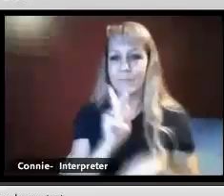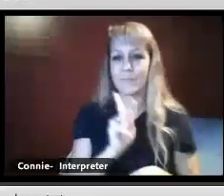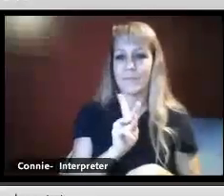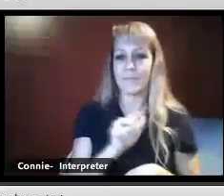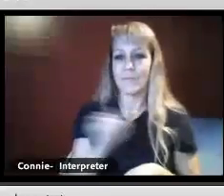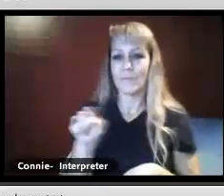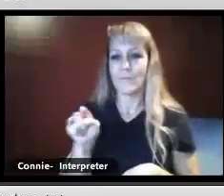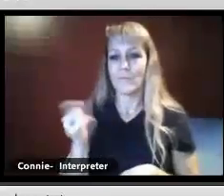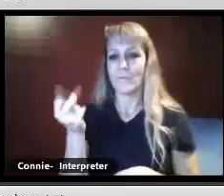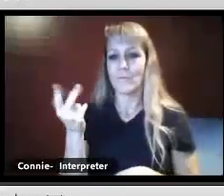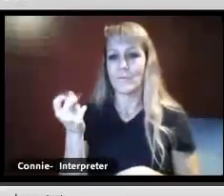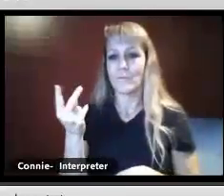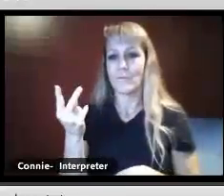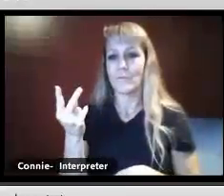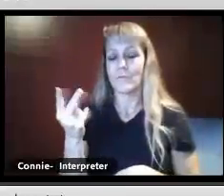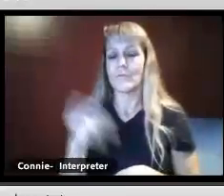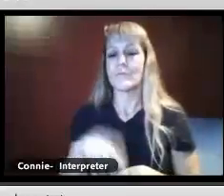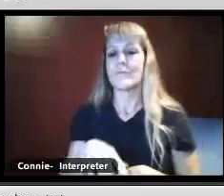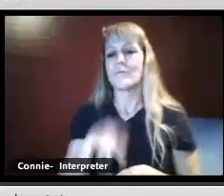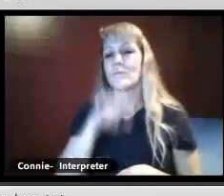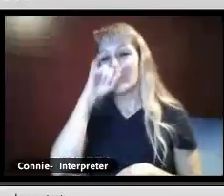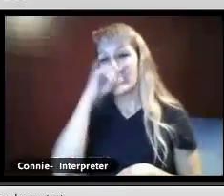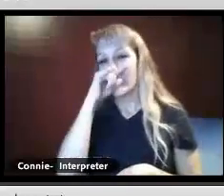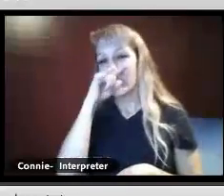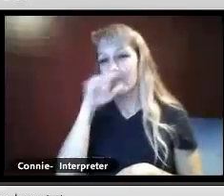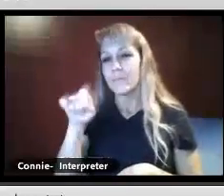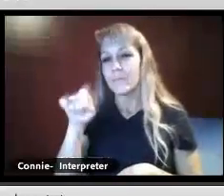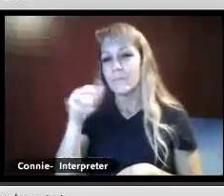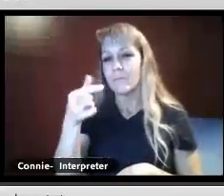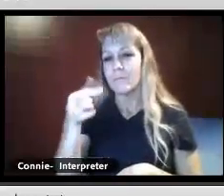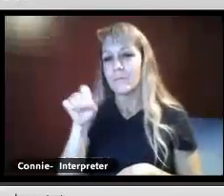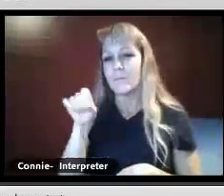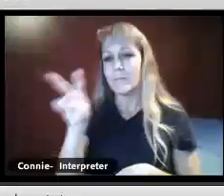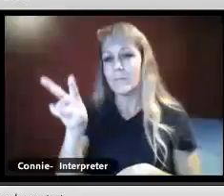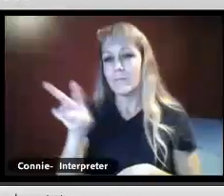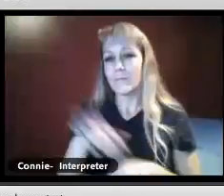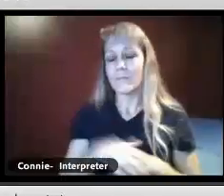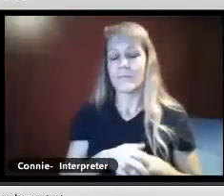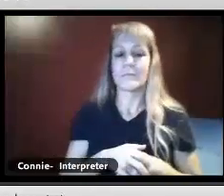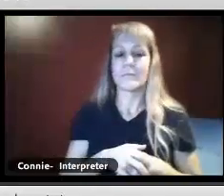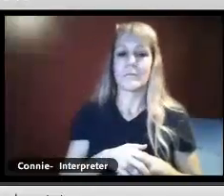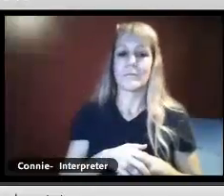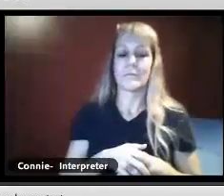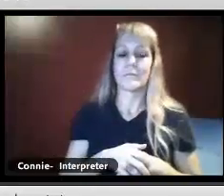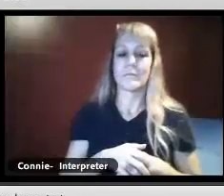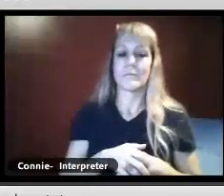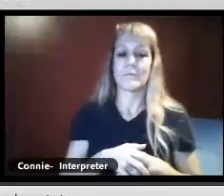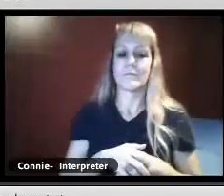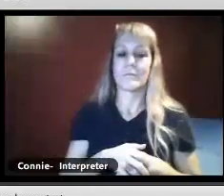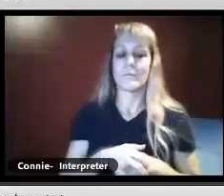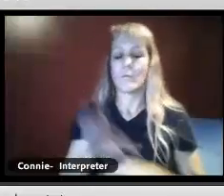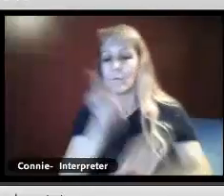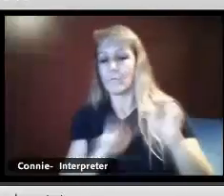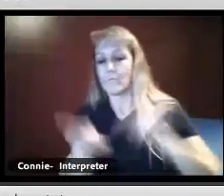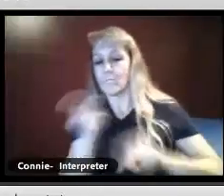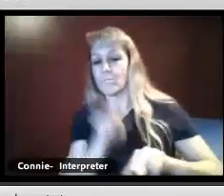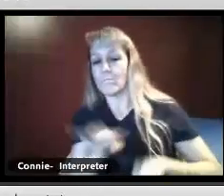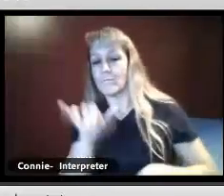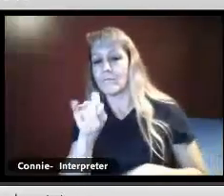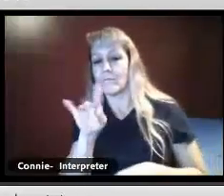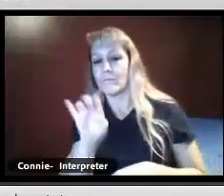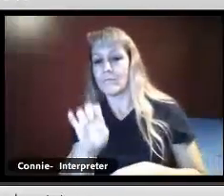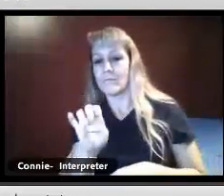really kids.gov, and well, I guess at least by the evaluation of this site, you stop being a